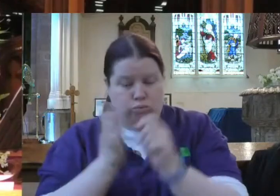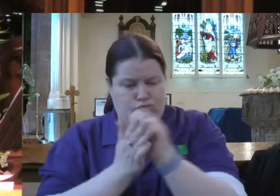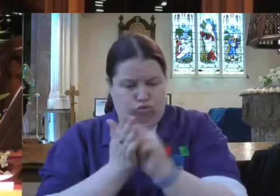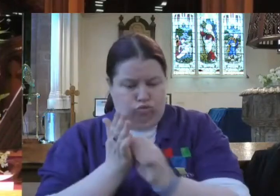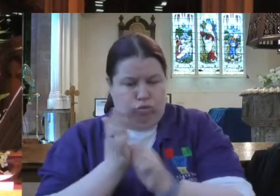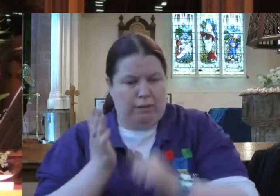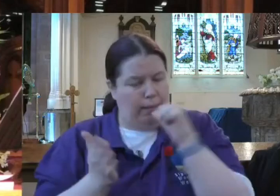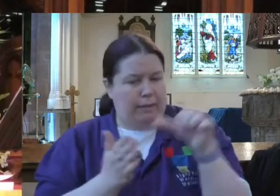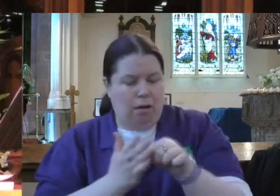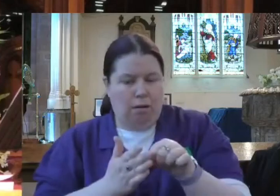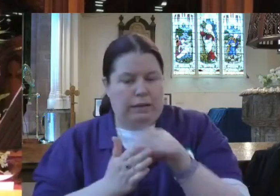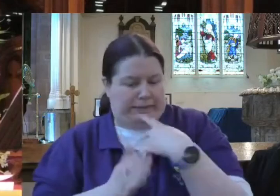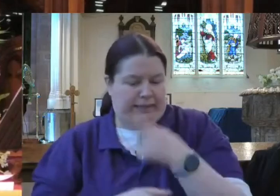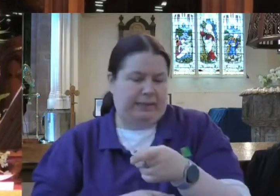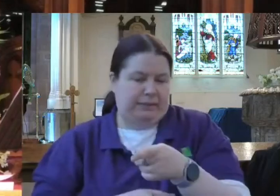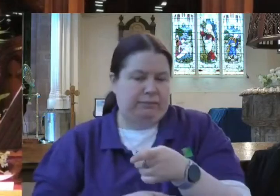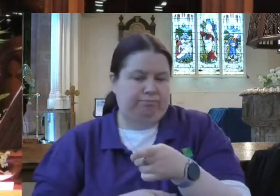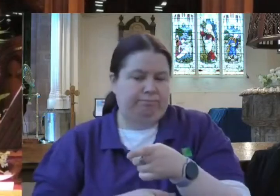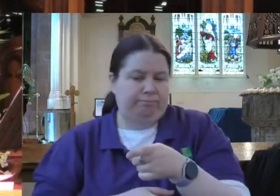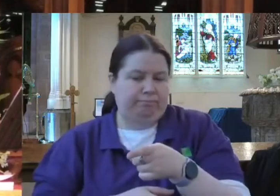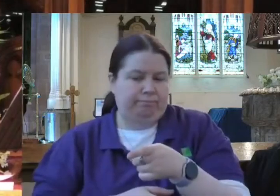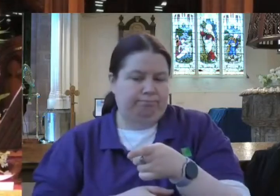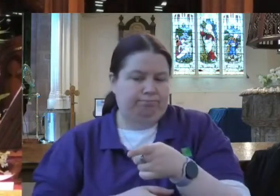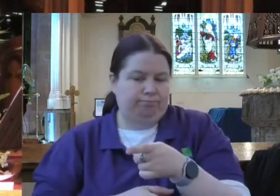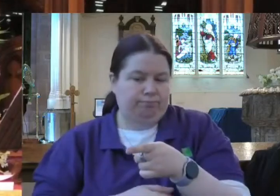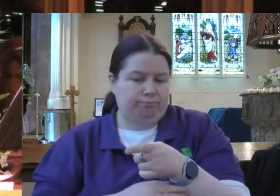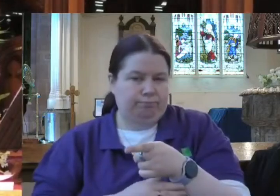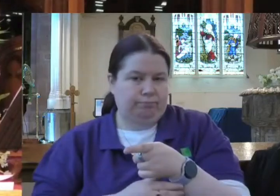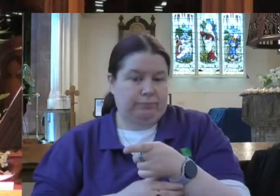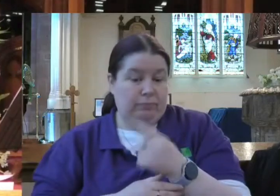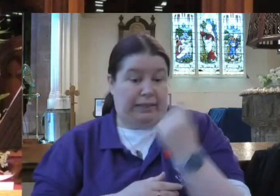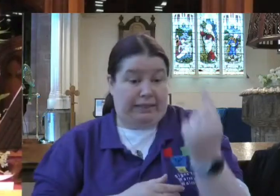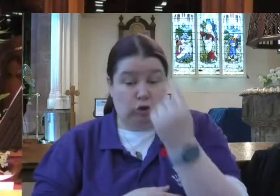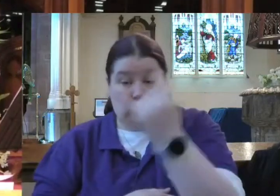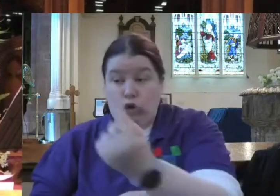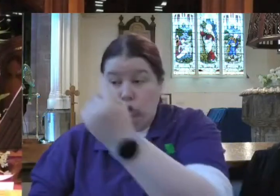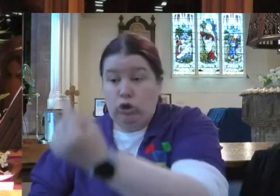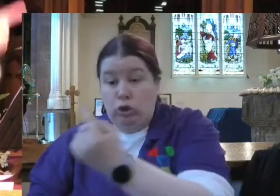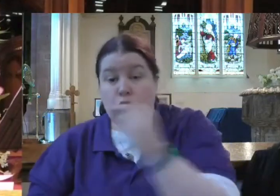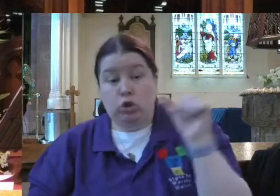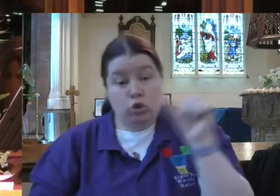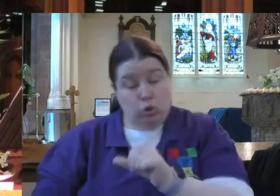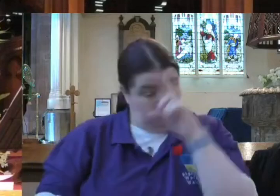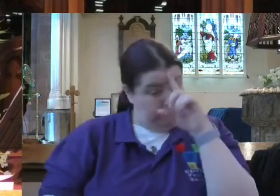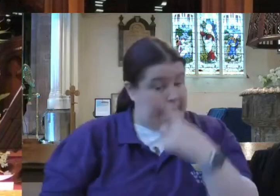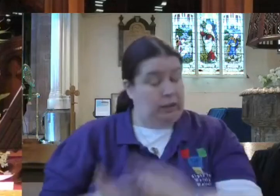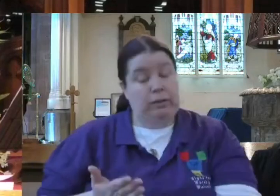Testament. He says this: "You should each give then as you have